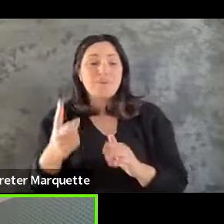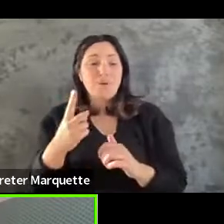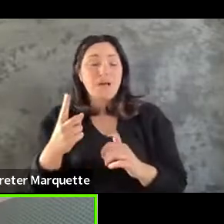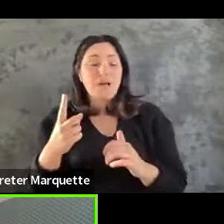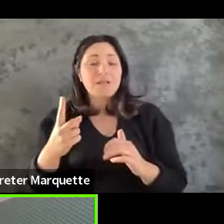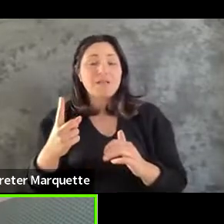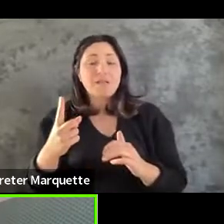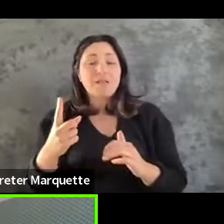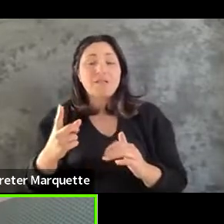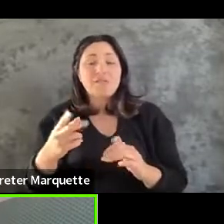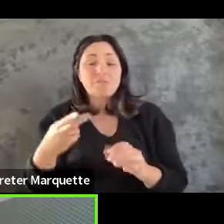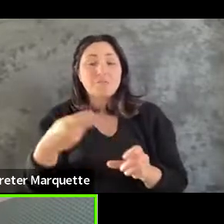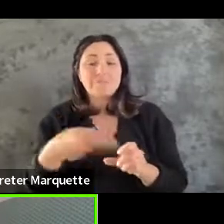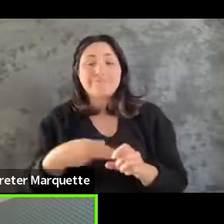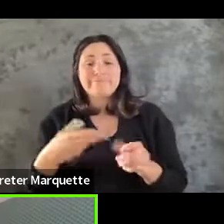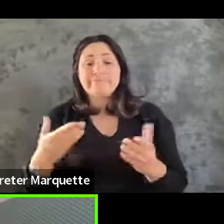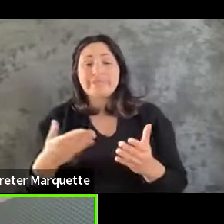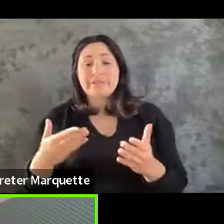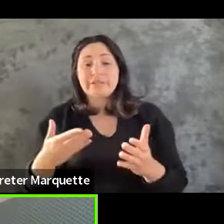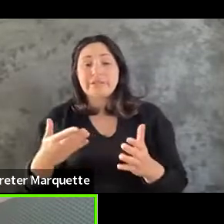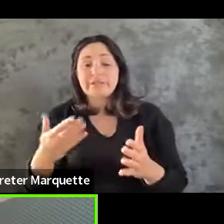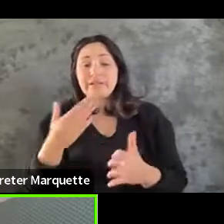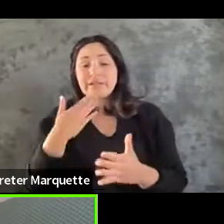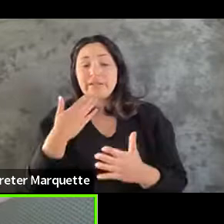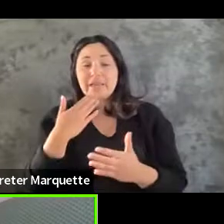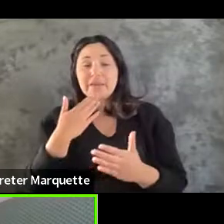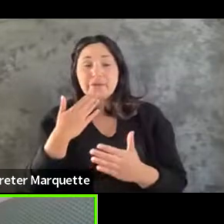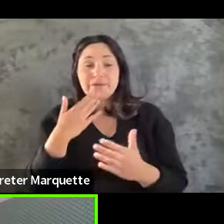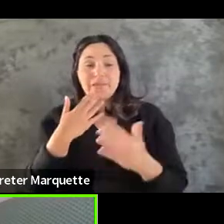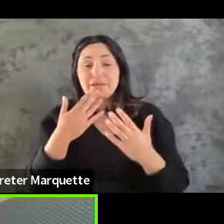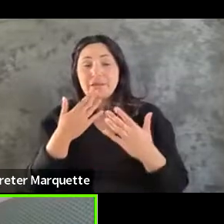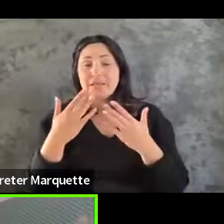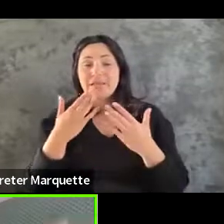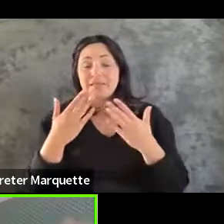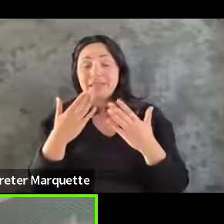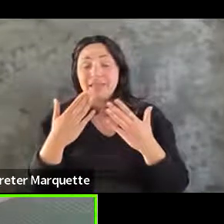being the members here, being the administrators here. Thank you, everything. See you. Bye.